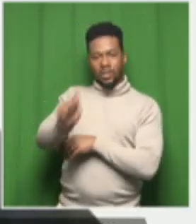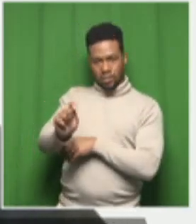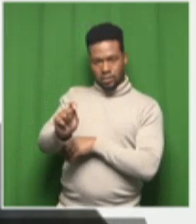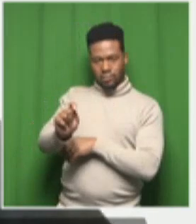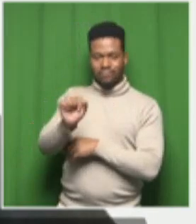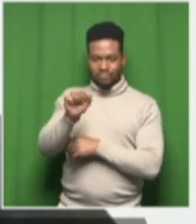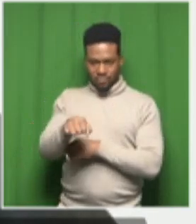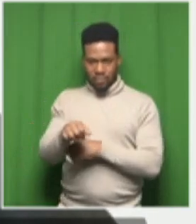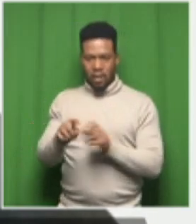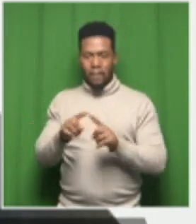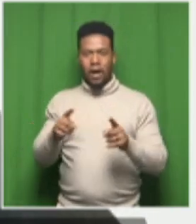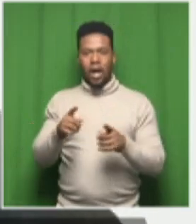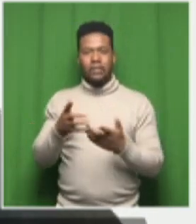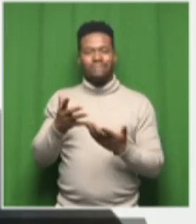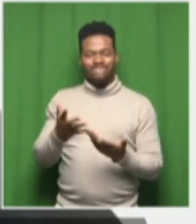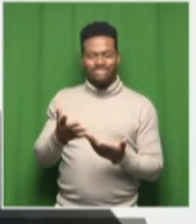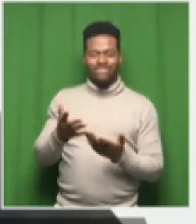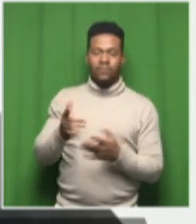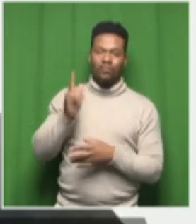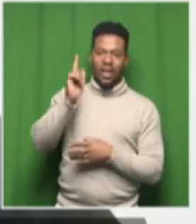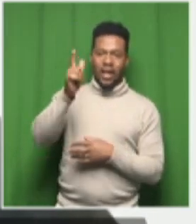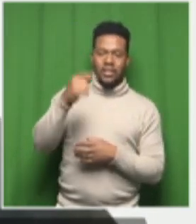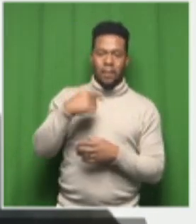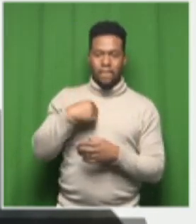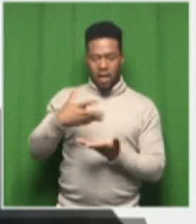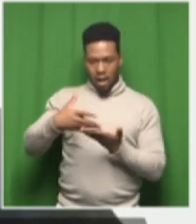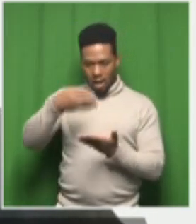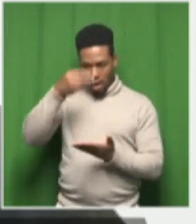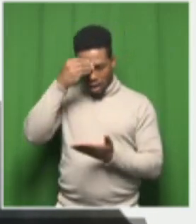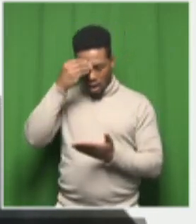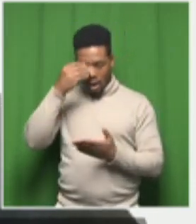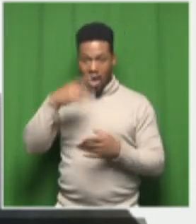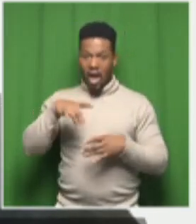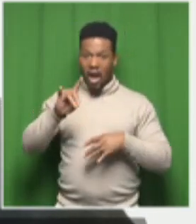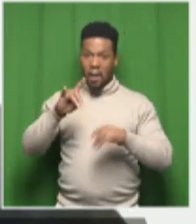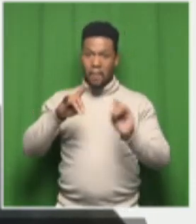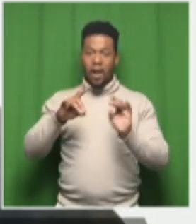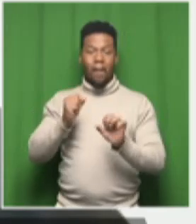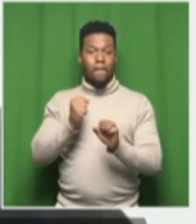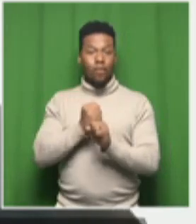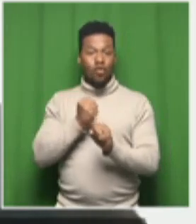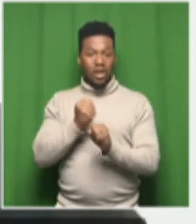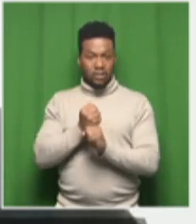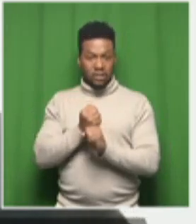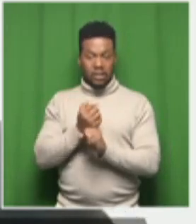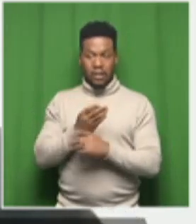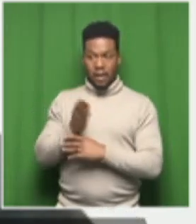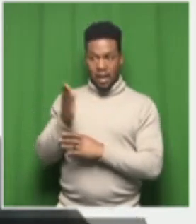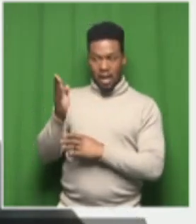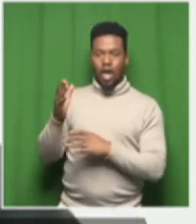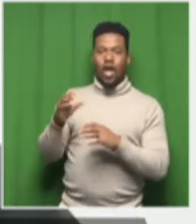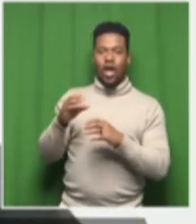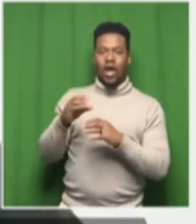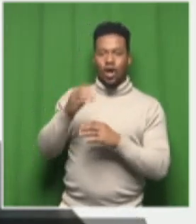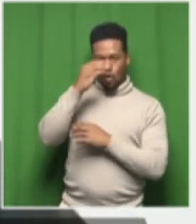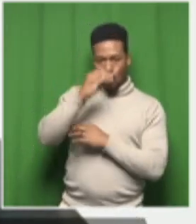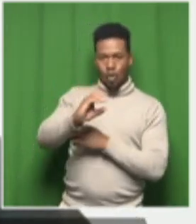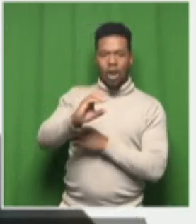later I ended up studying animal production in Fort Cox College of Agriculture.